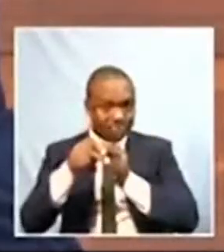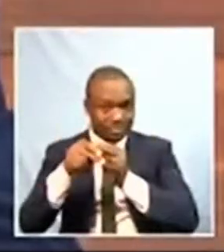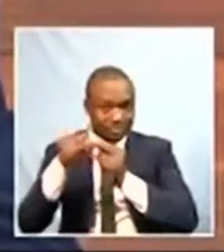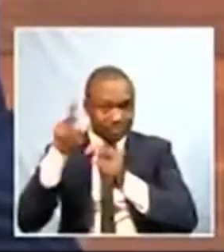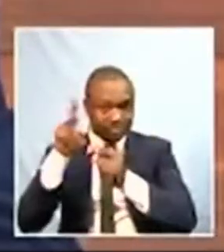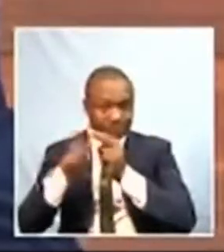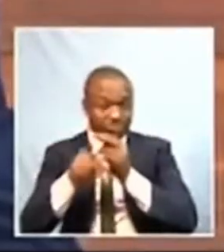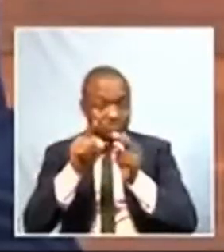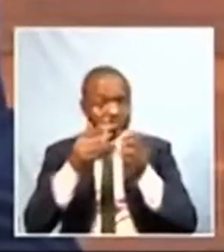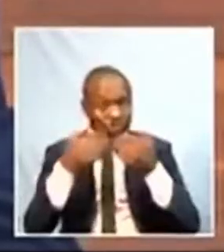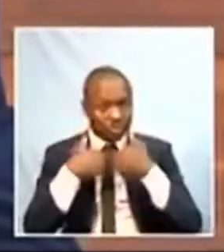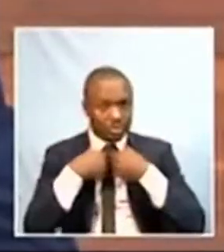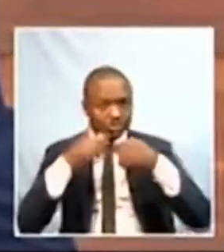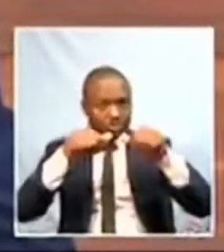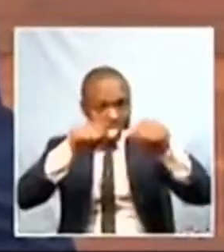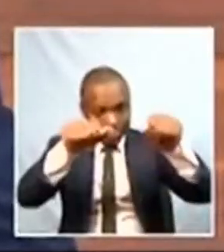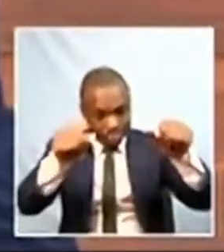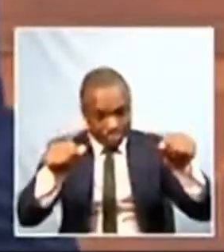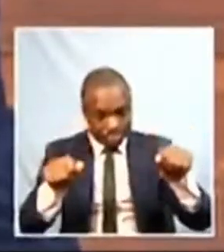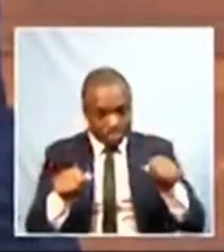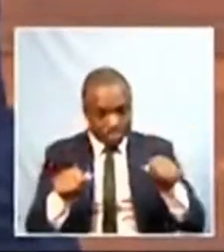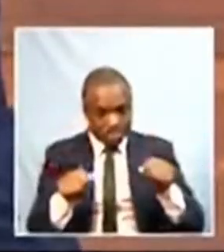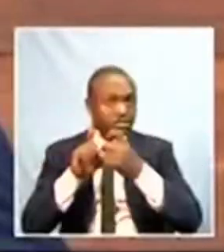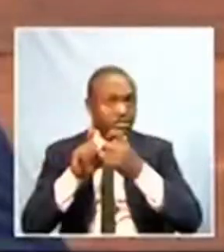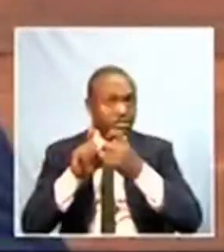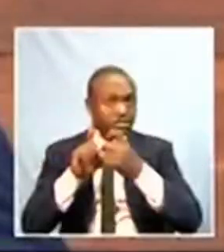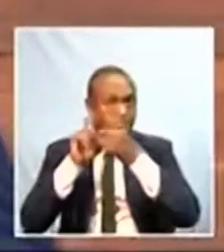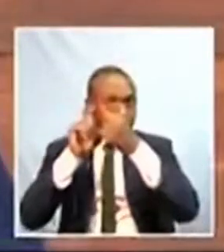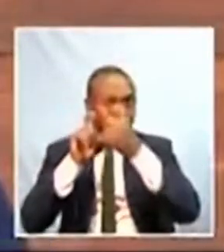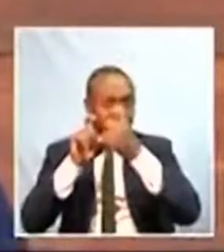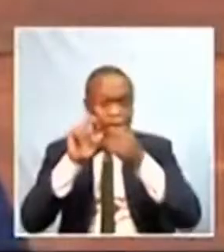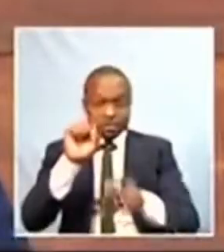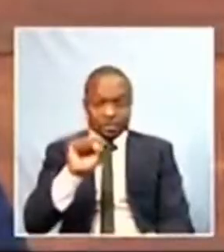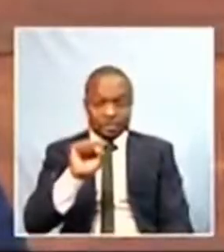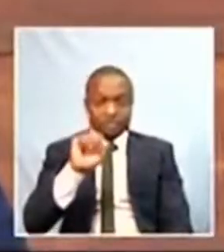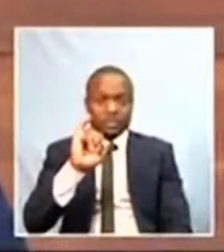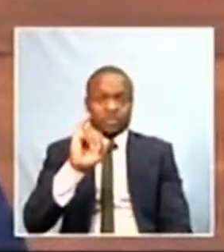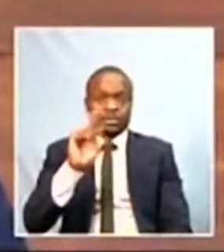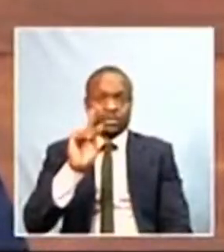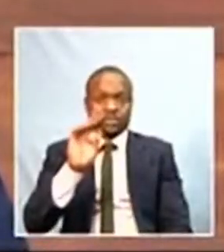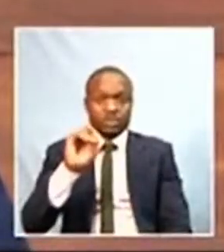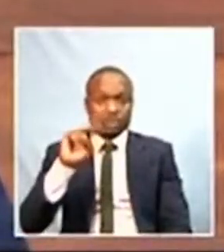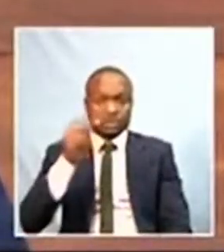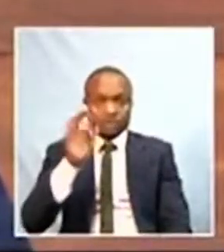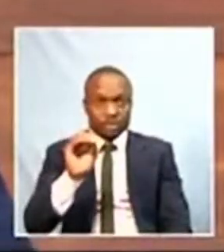a general challenge in SIKONGO? Thank you, Chairperson.